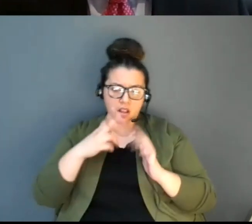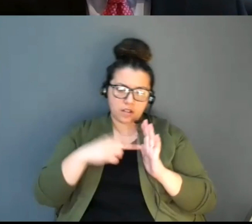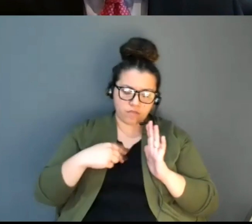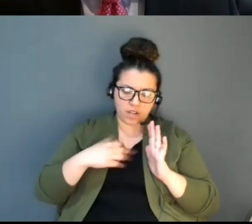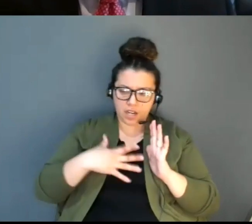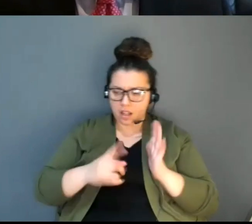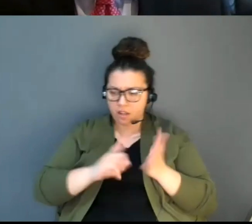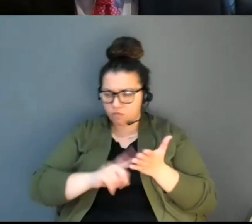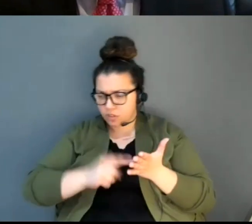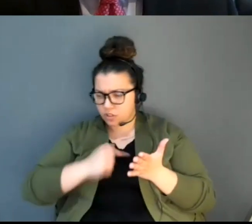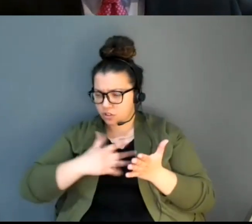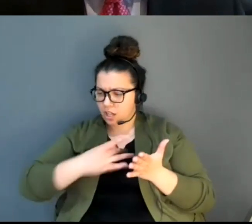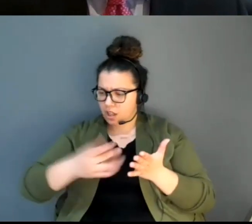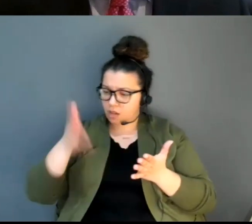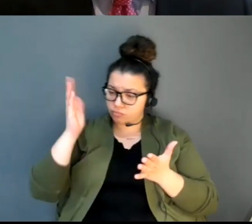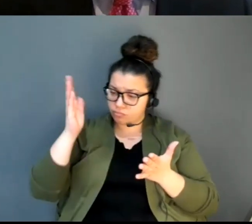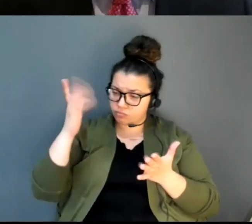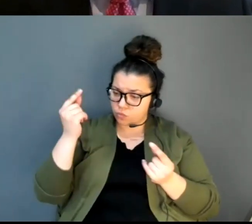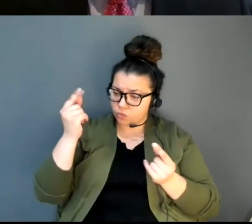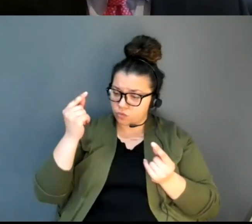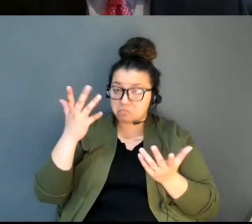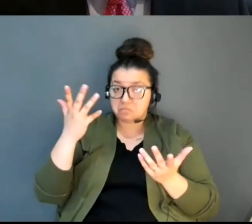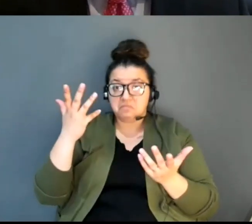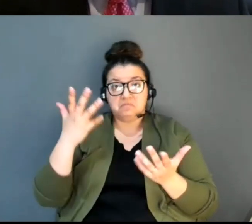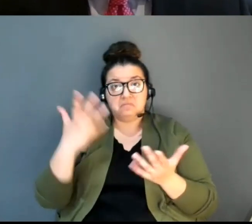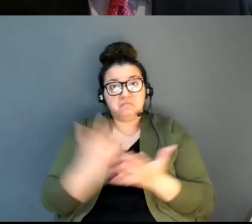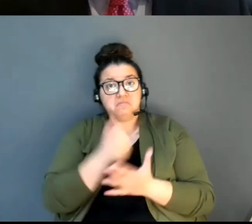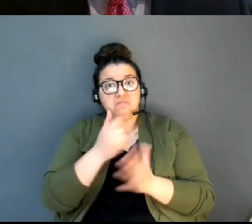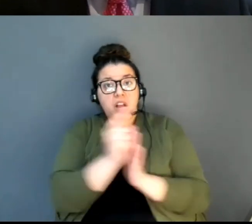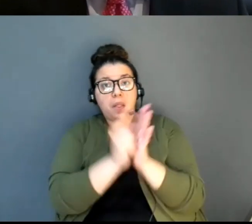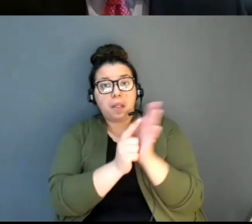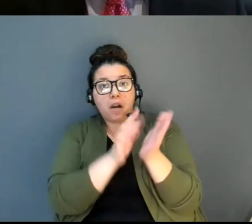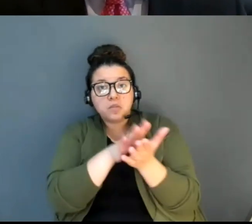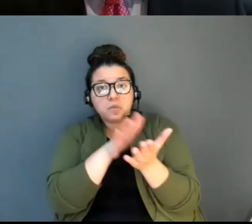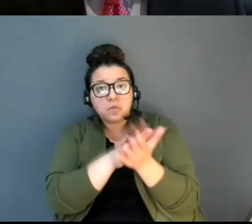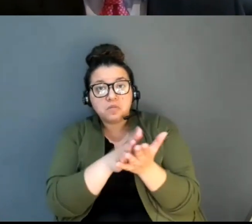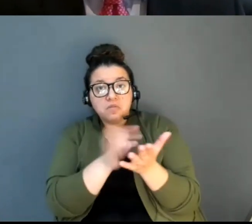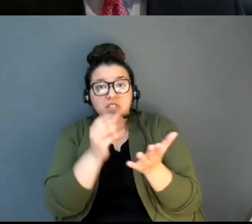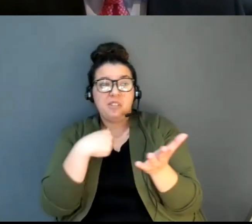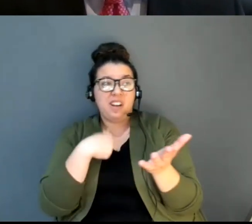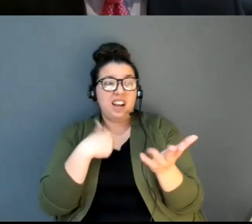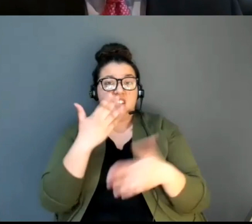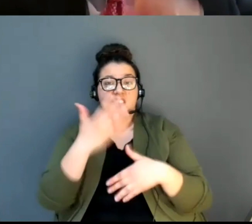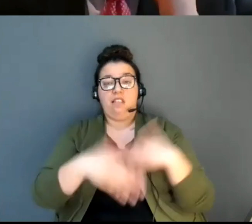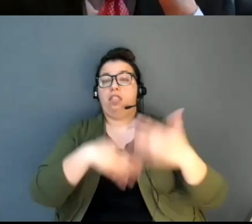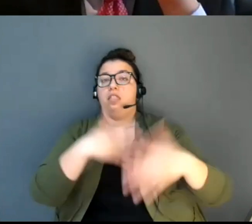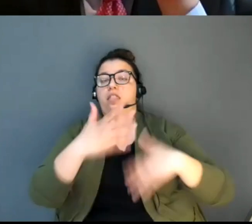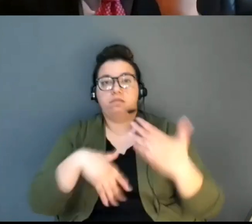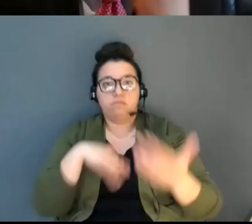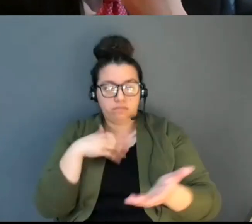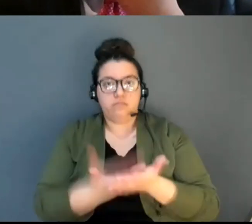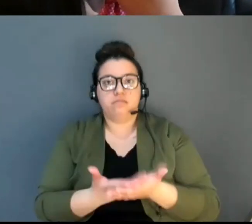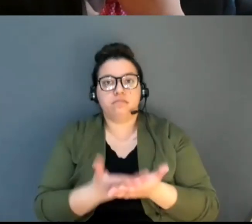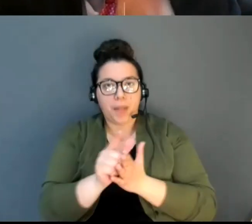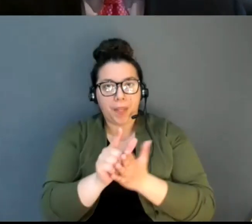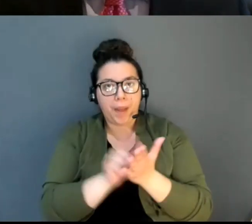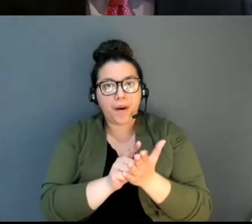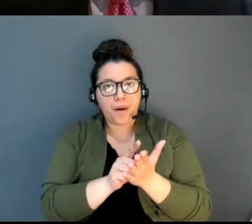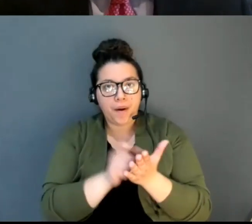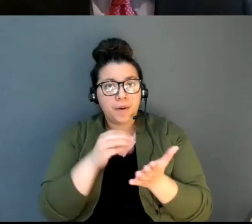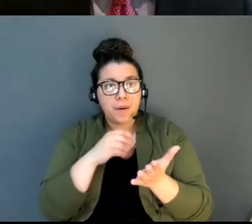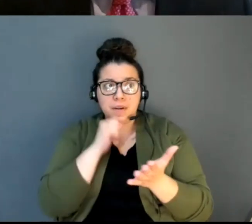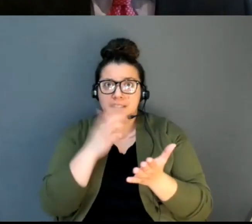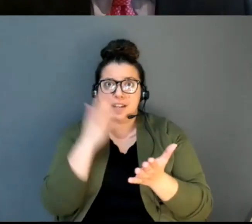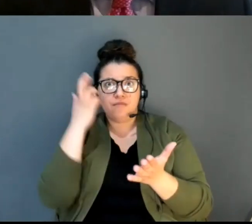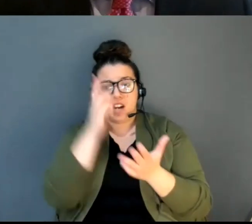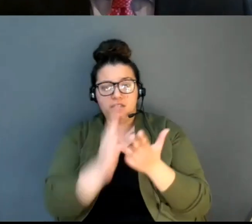people. I guess I'll go to law school. And so I kind of stumbled into law and didn't realize as I was going through college that